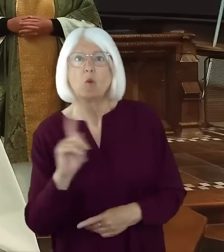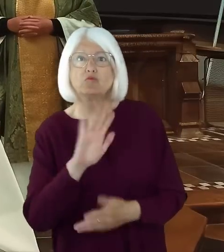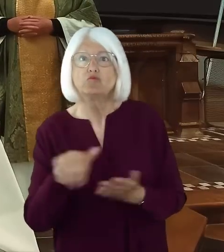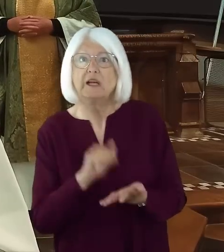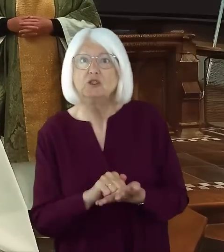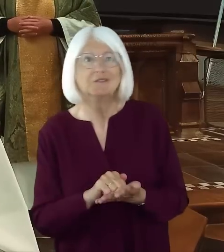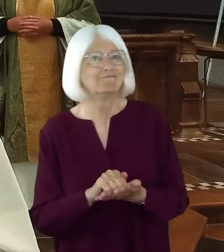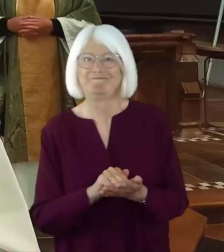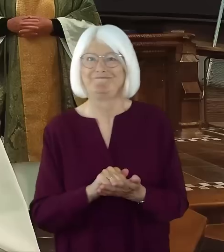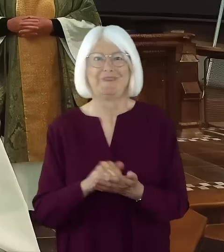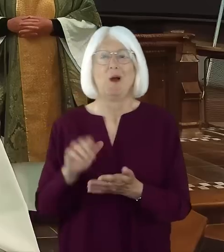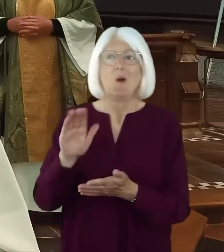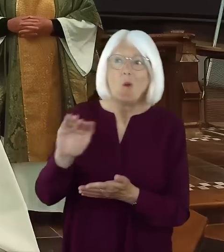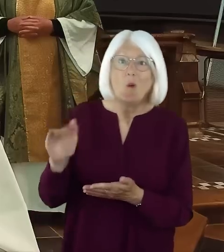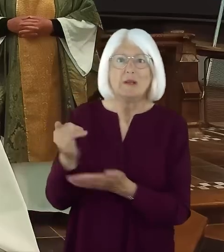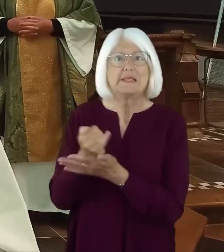righteous, but sinners."